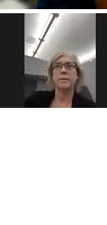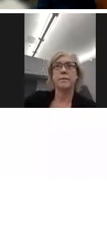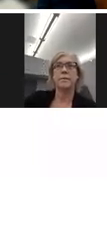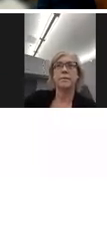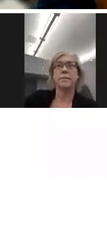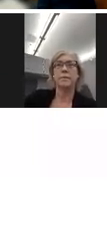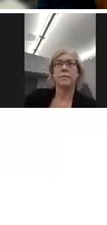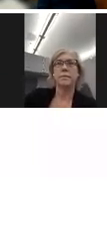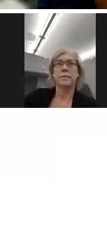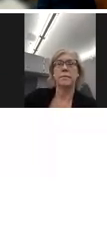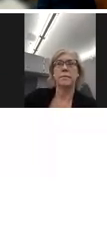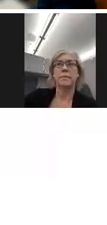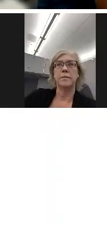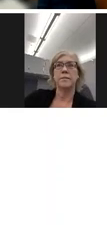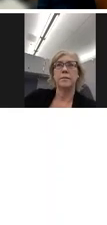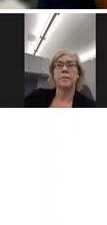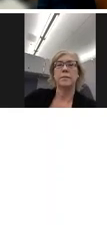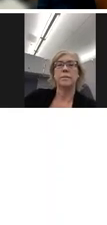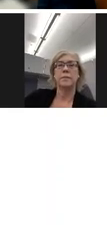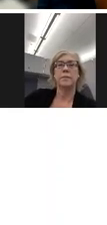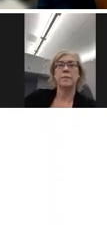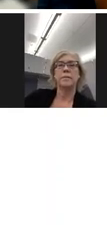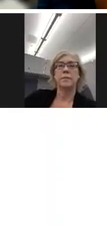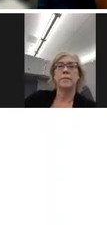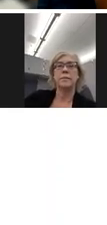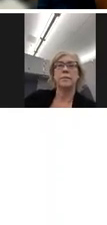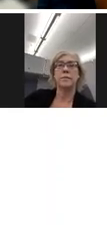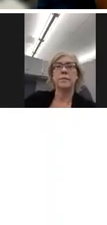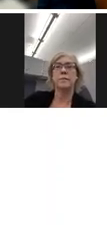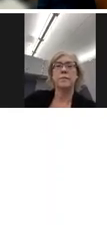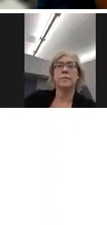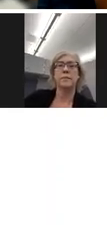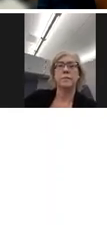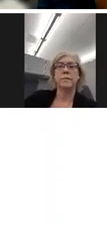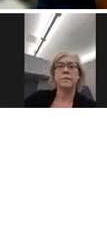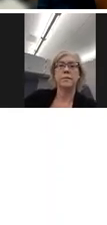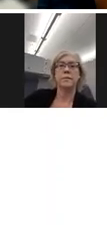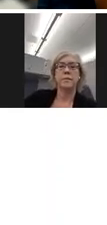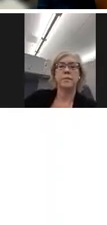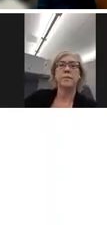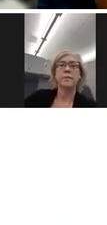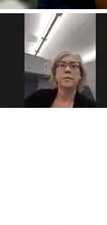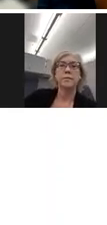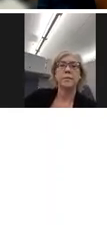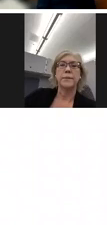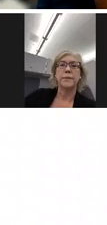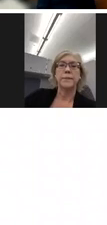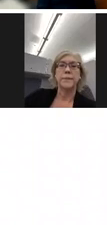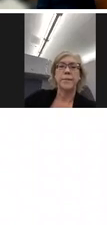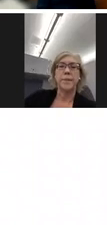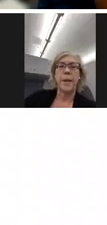training program or to just compete successfully for a job or the